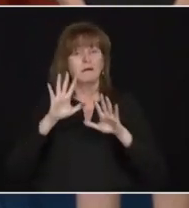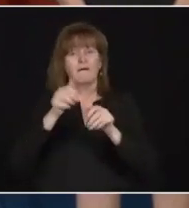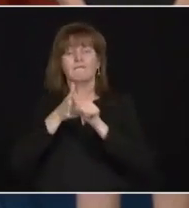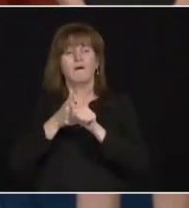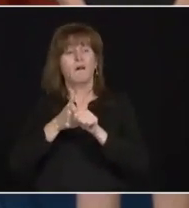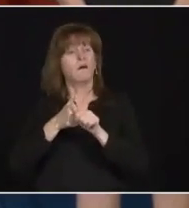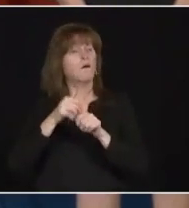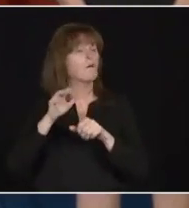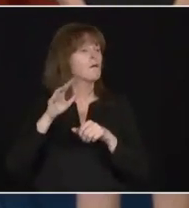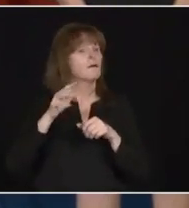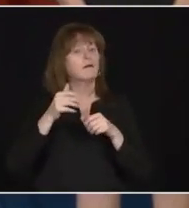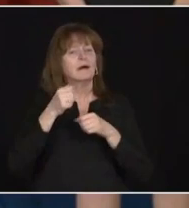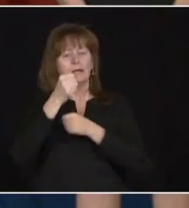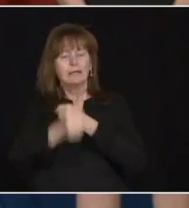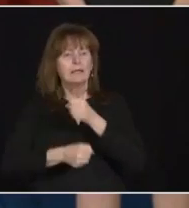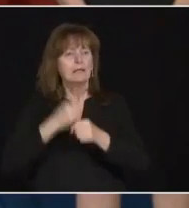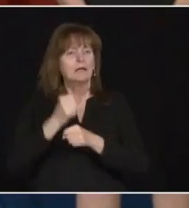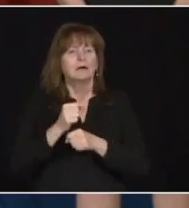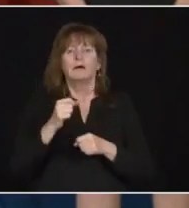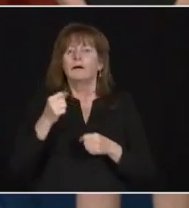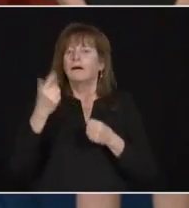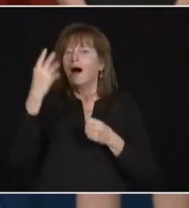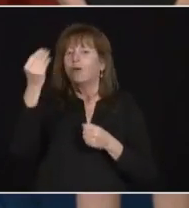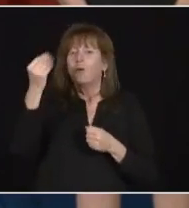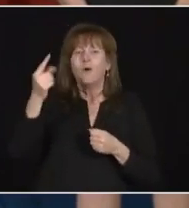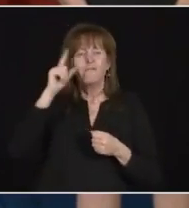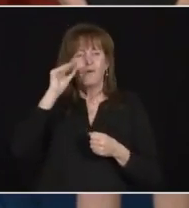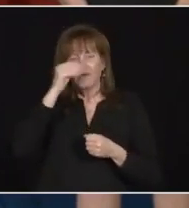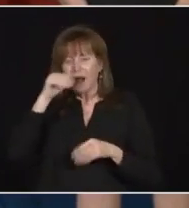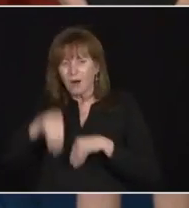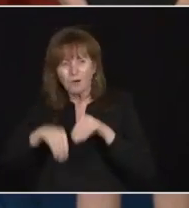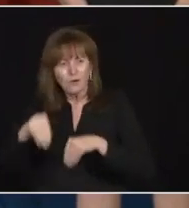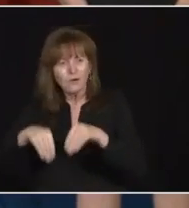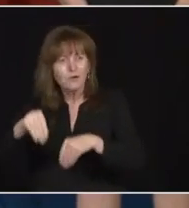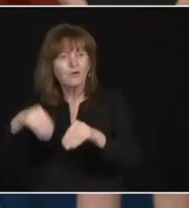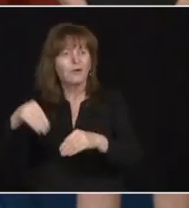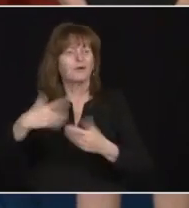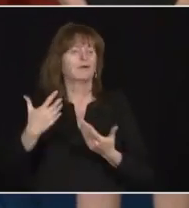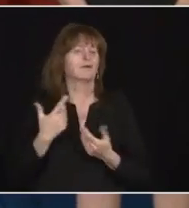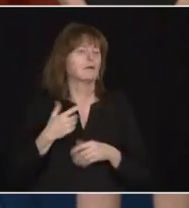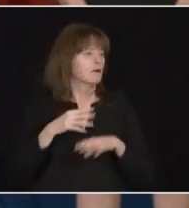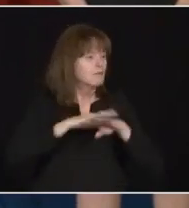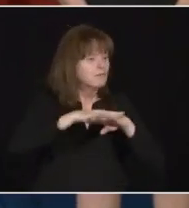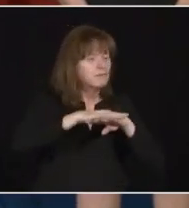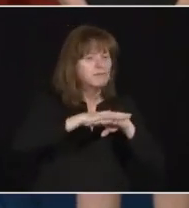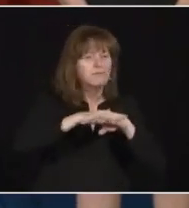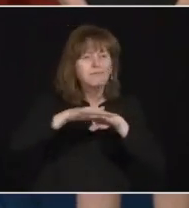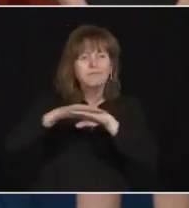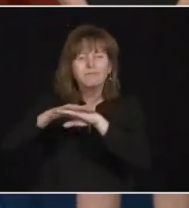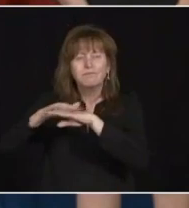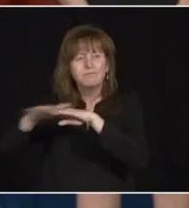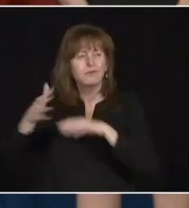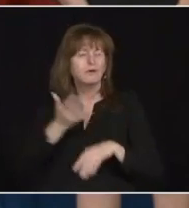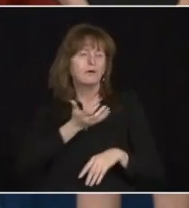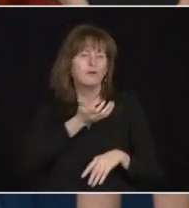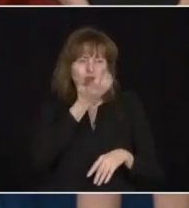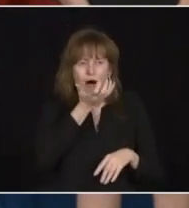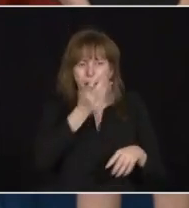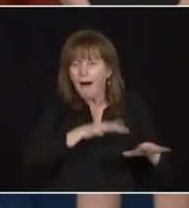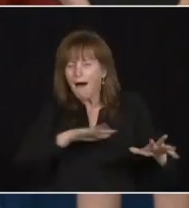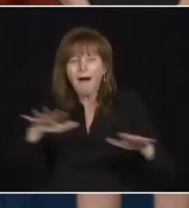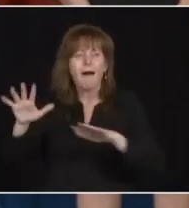gardening and landscaping, or other areas, even the marinas too. So there